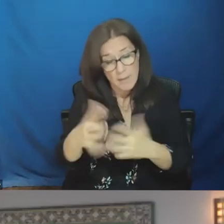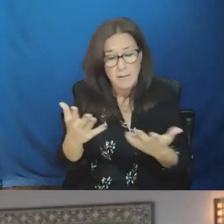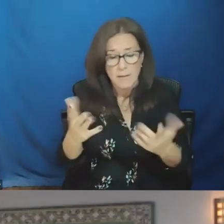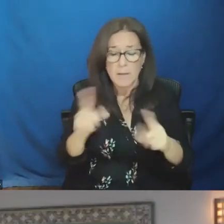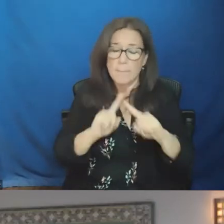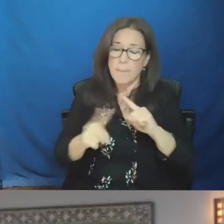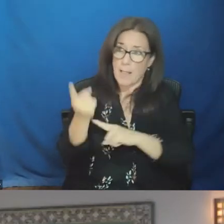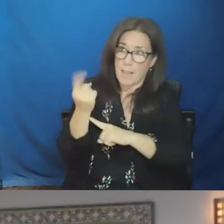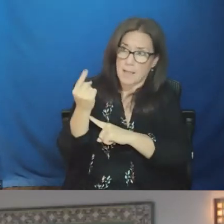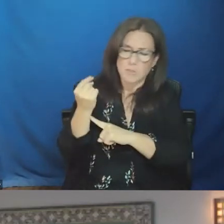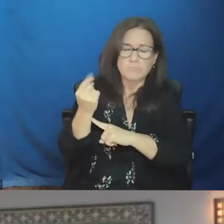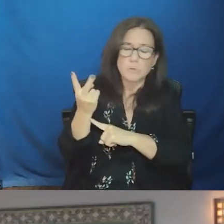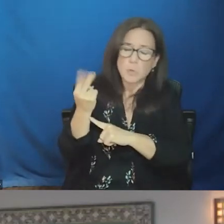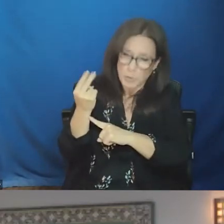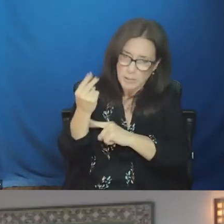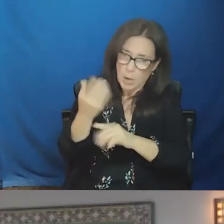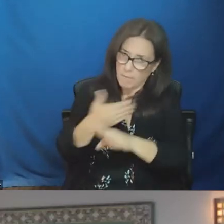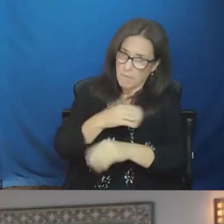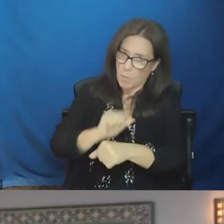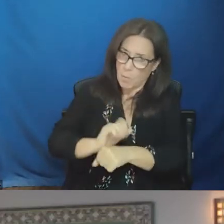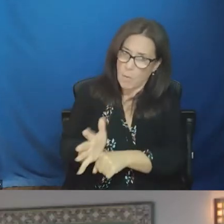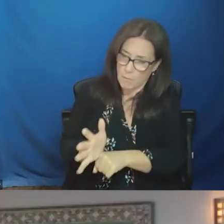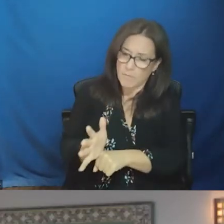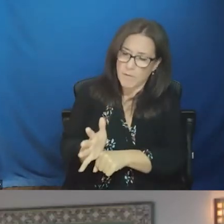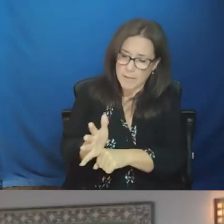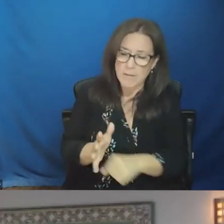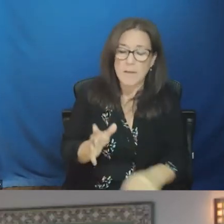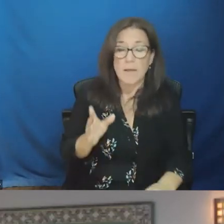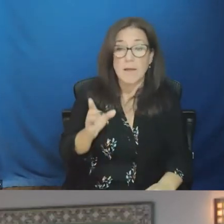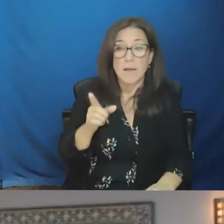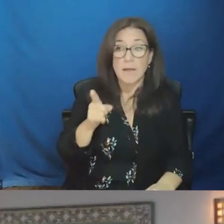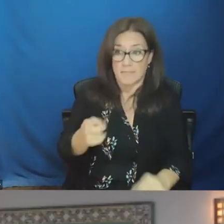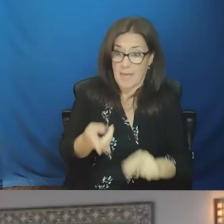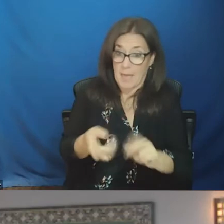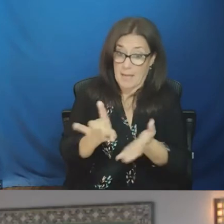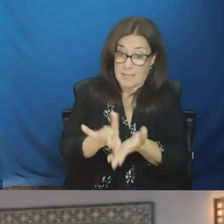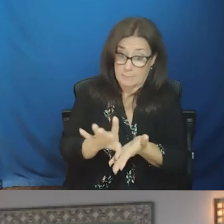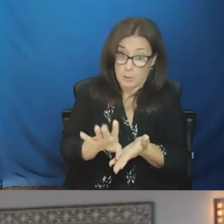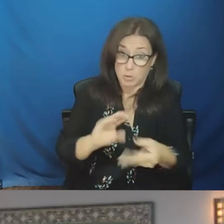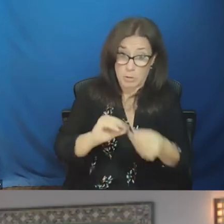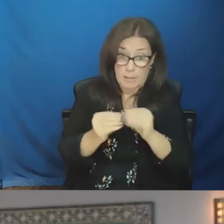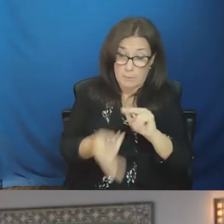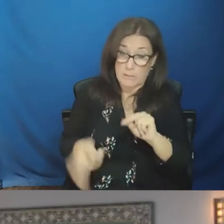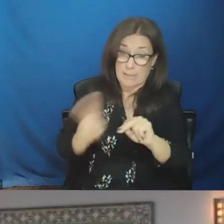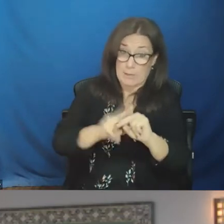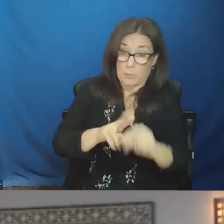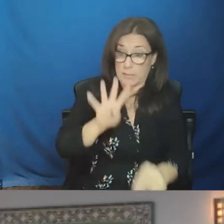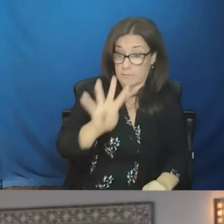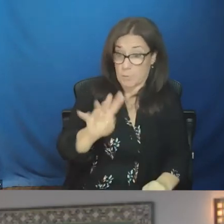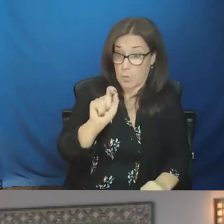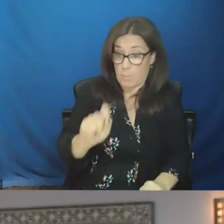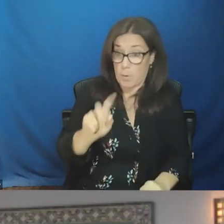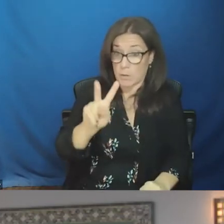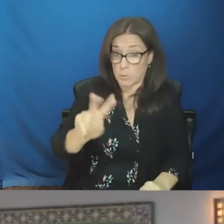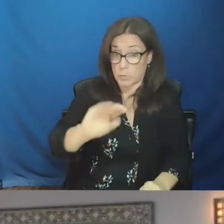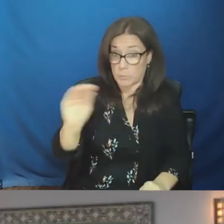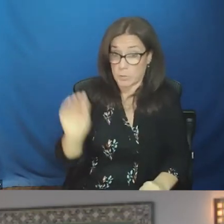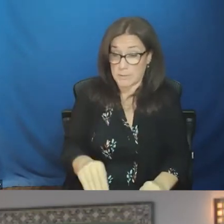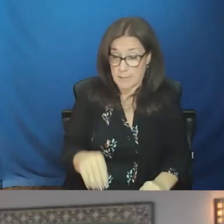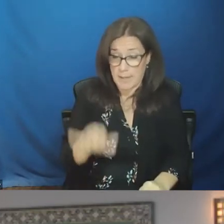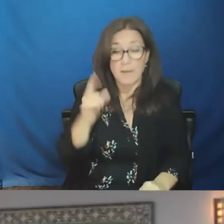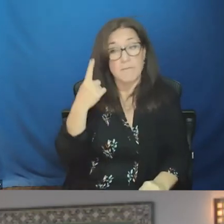COVID, theirs increased 4.2%, and as well as the English language learners and the foster youth.